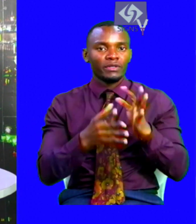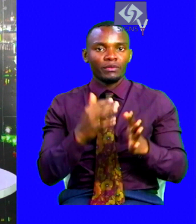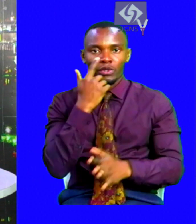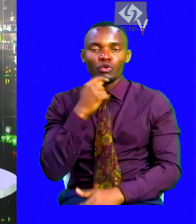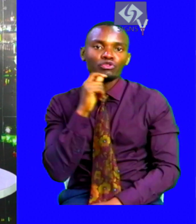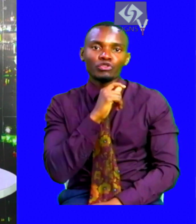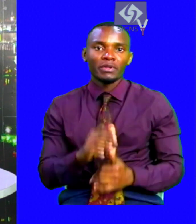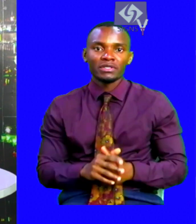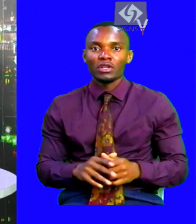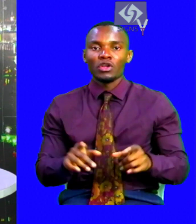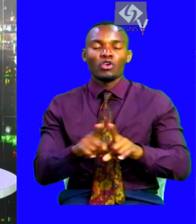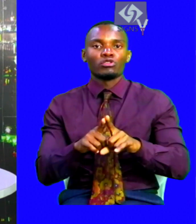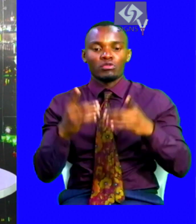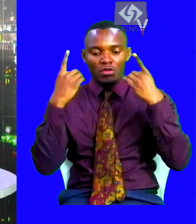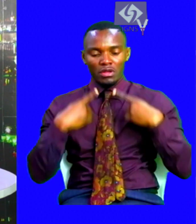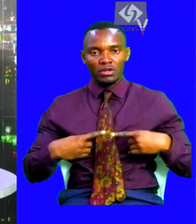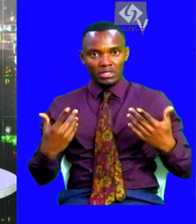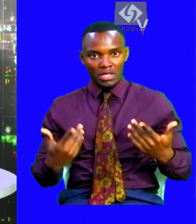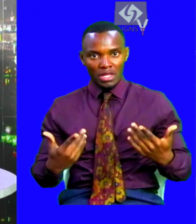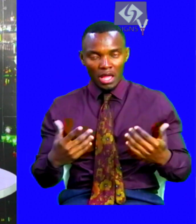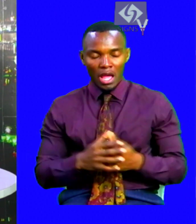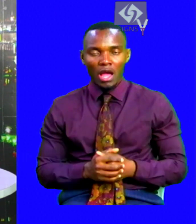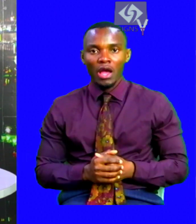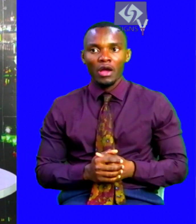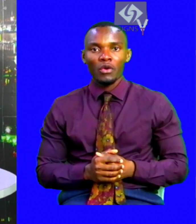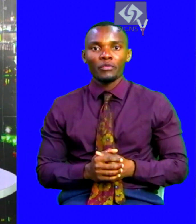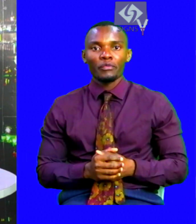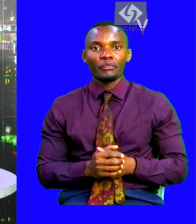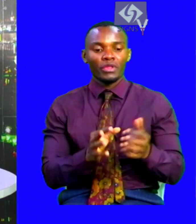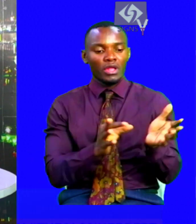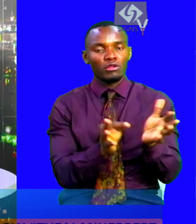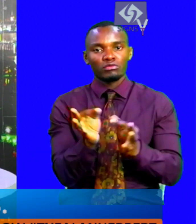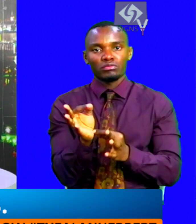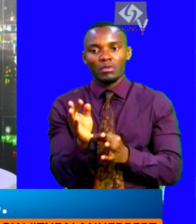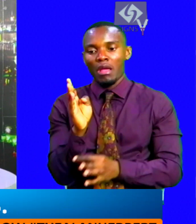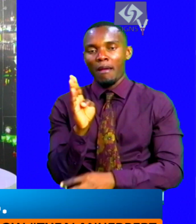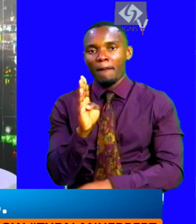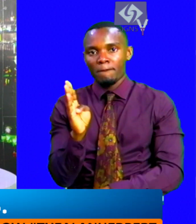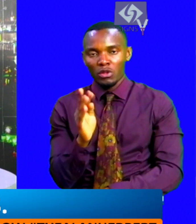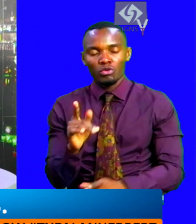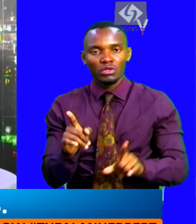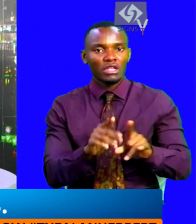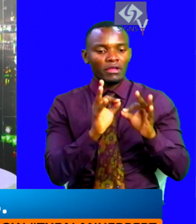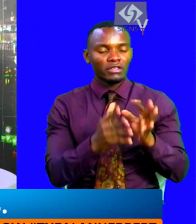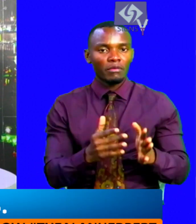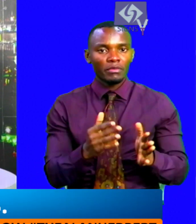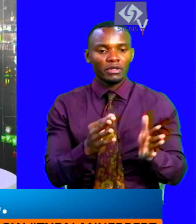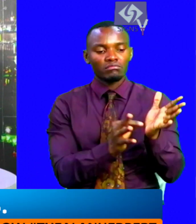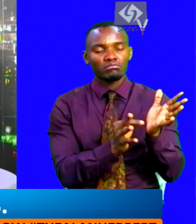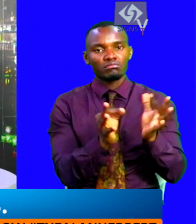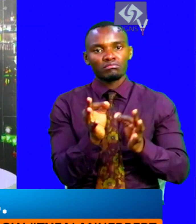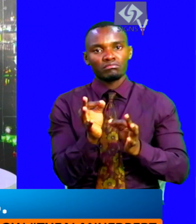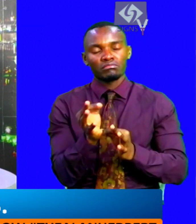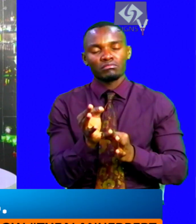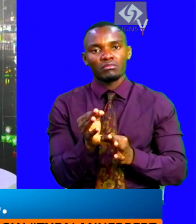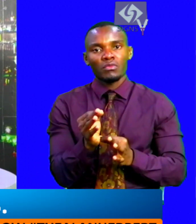forget, this morning I am dressed in a white, in a blue long-sleeved shirt, and the sign language interpreter is dressed